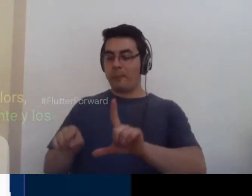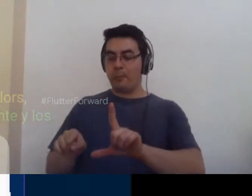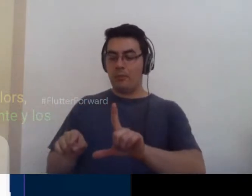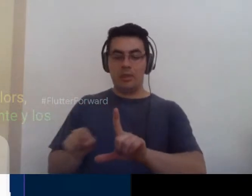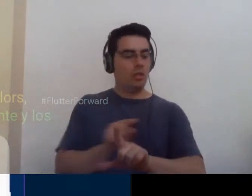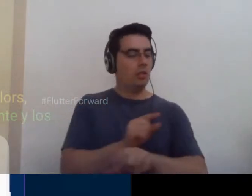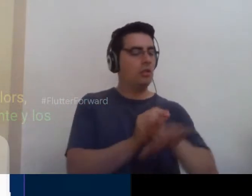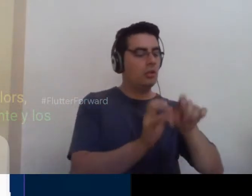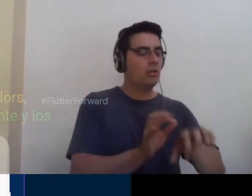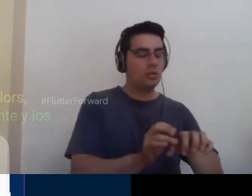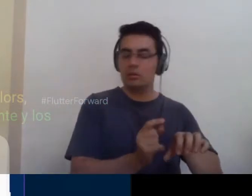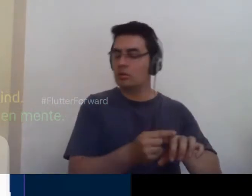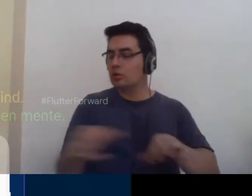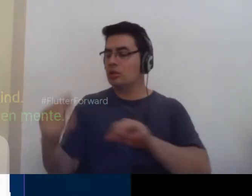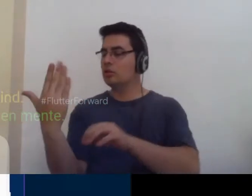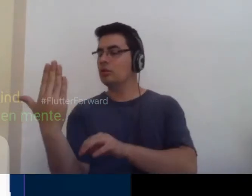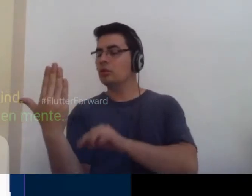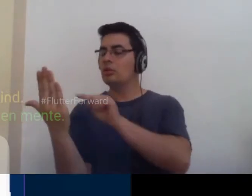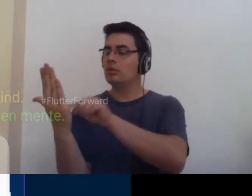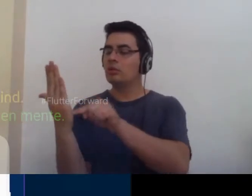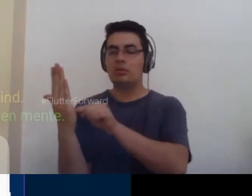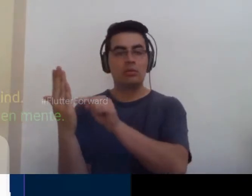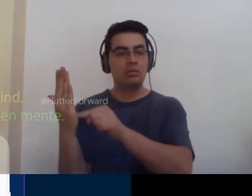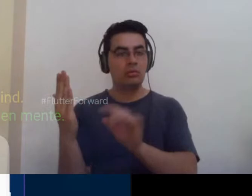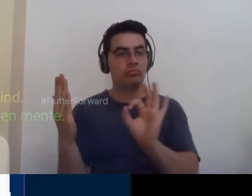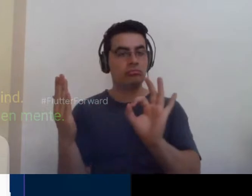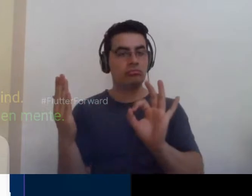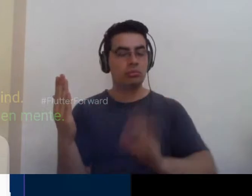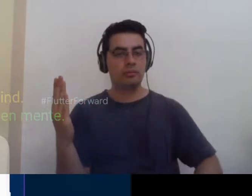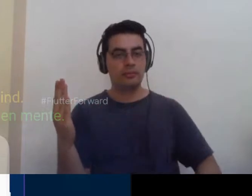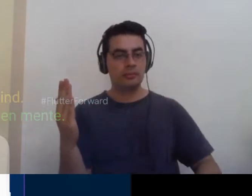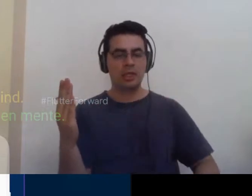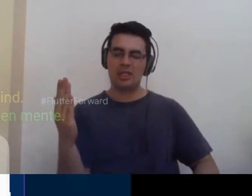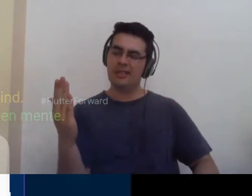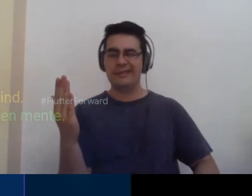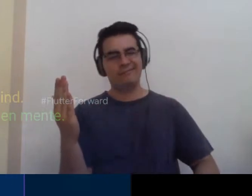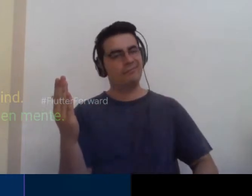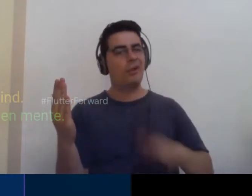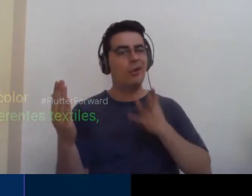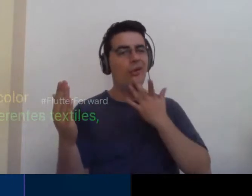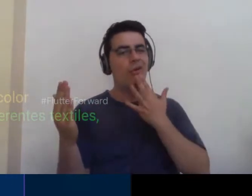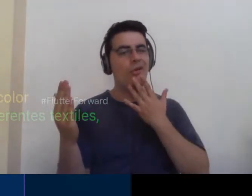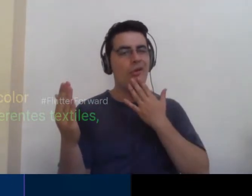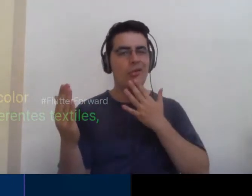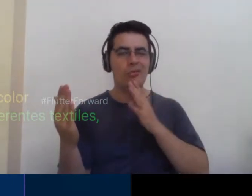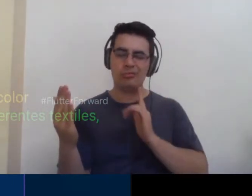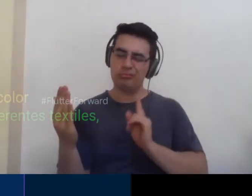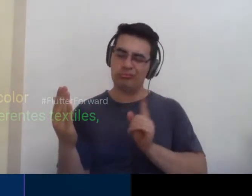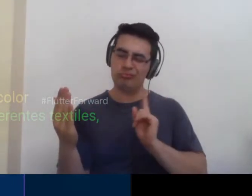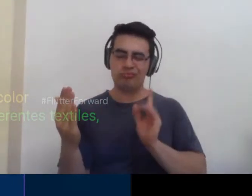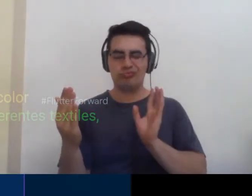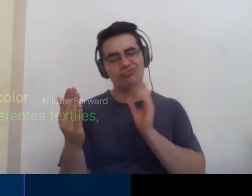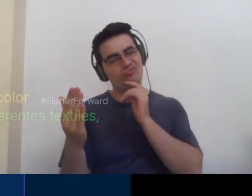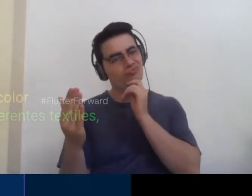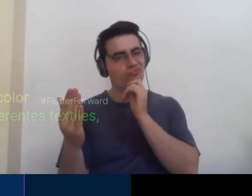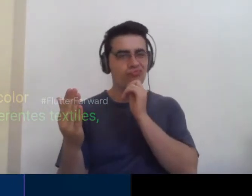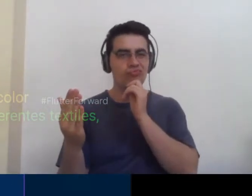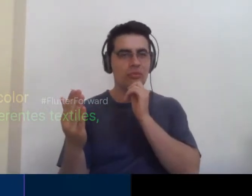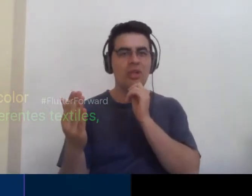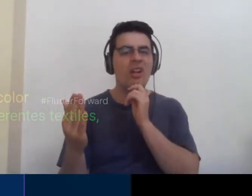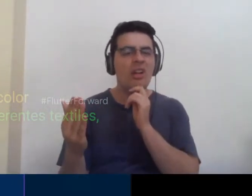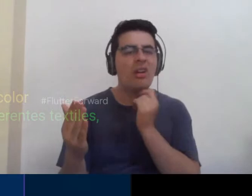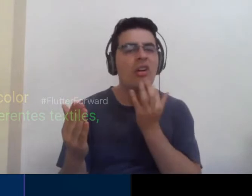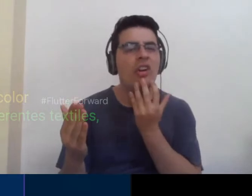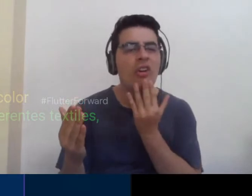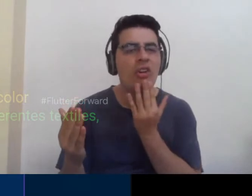but the font and colors, they don't really match what we originally had in mind. To control app-wide settings like different